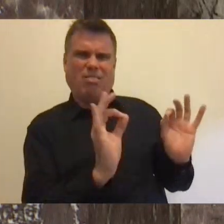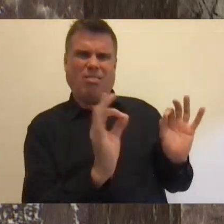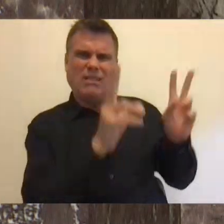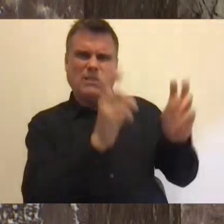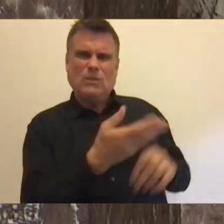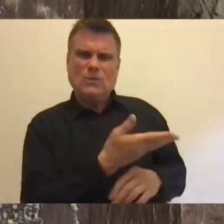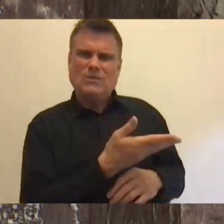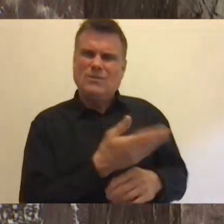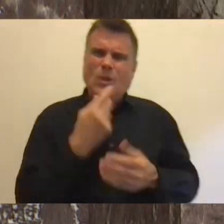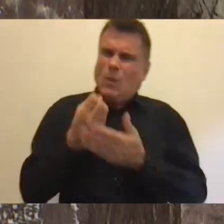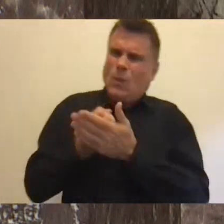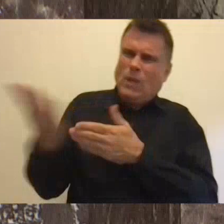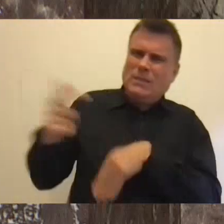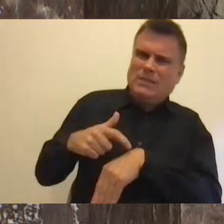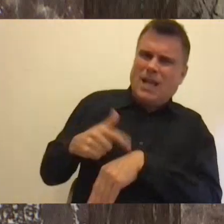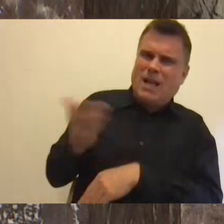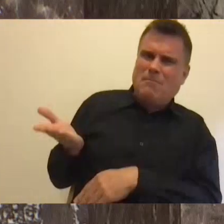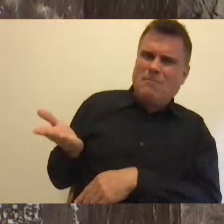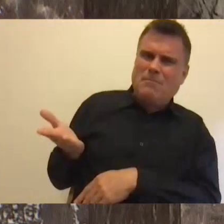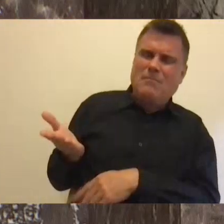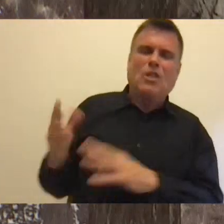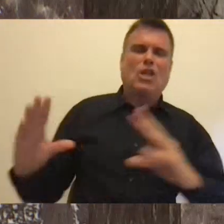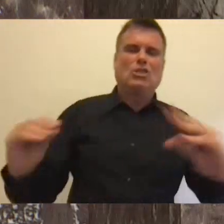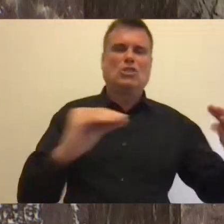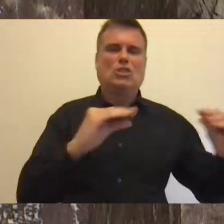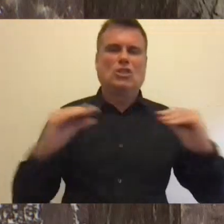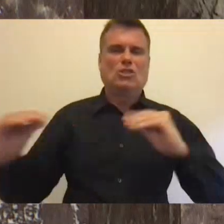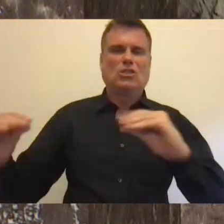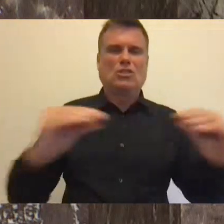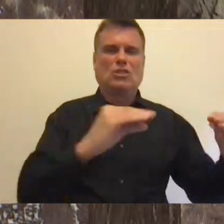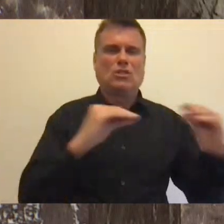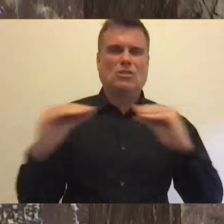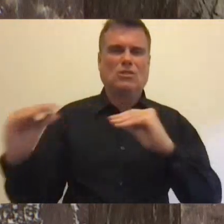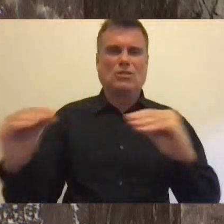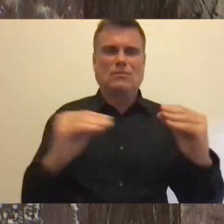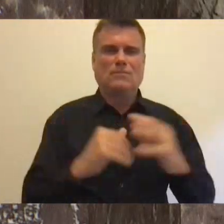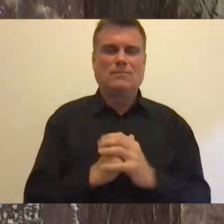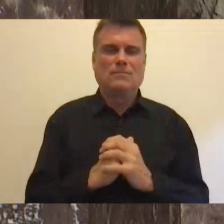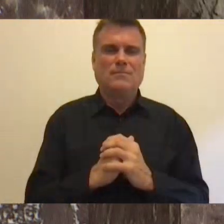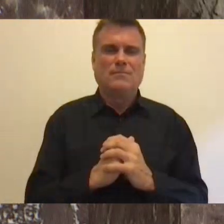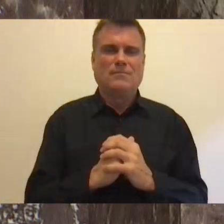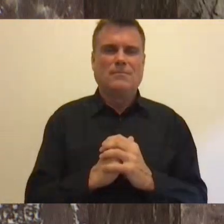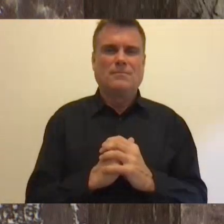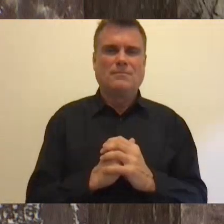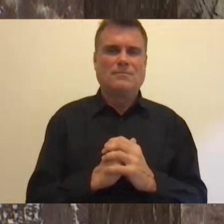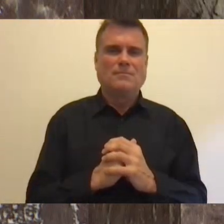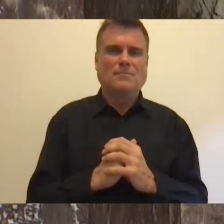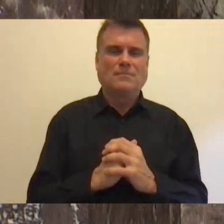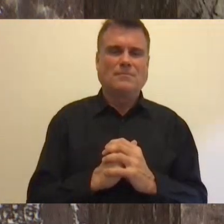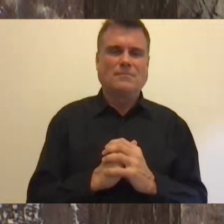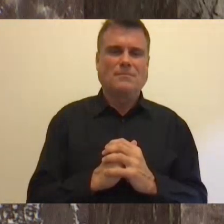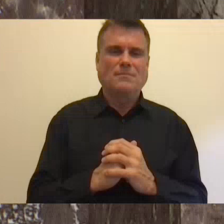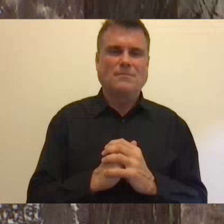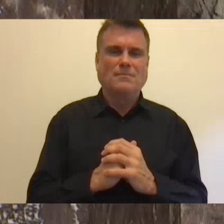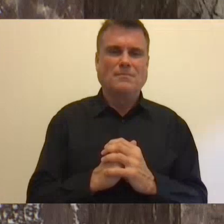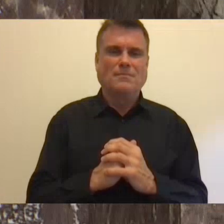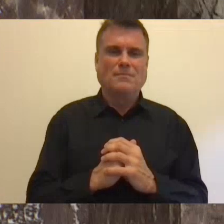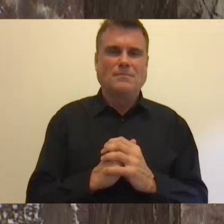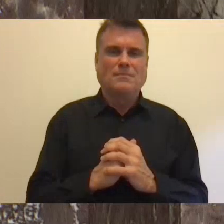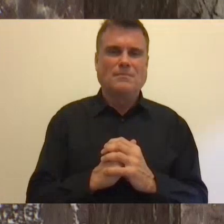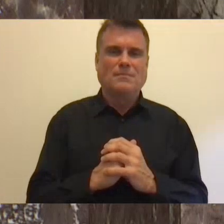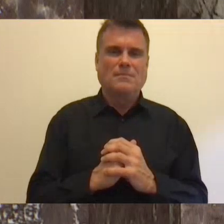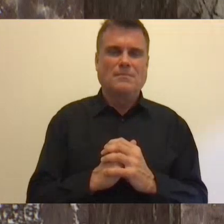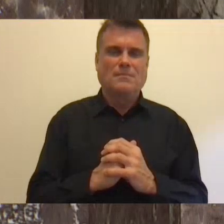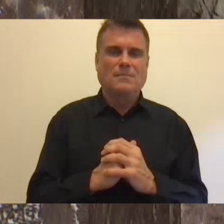The member talks about yesterday. The Premier used British Columbian 6 times in his response and question period yesterday,